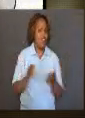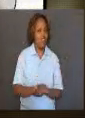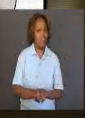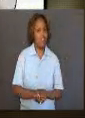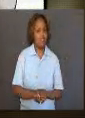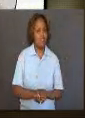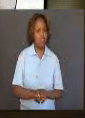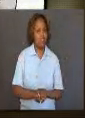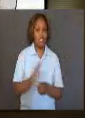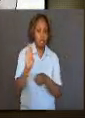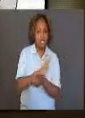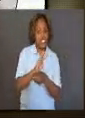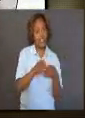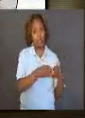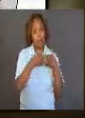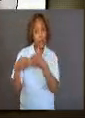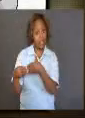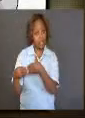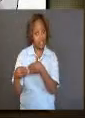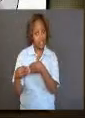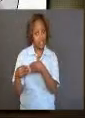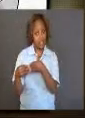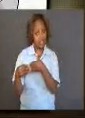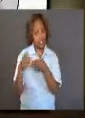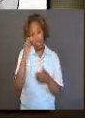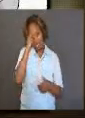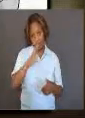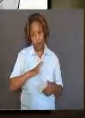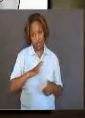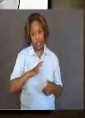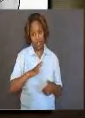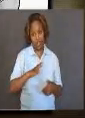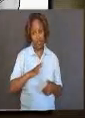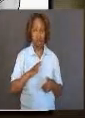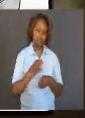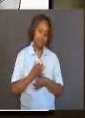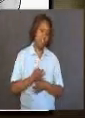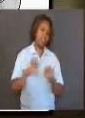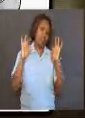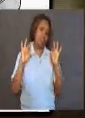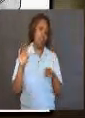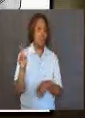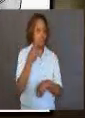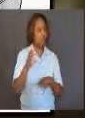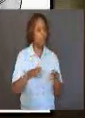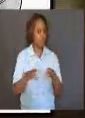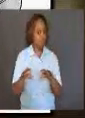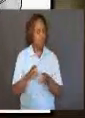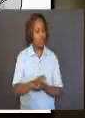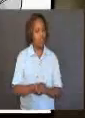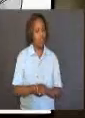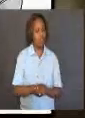Running a business also allows a person to be independent and